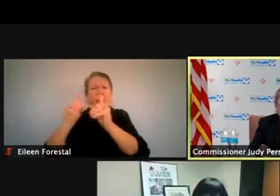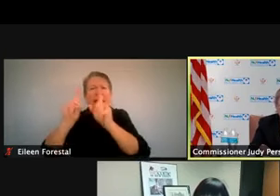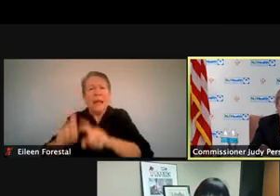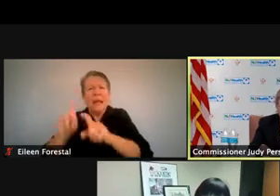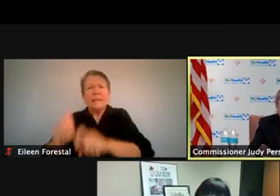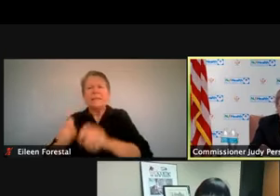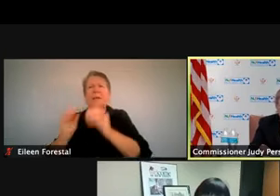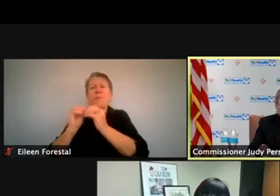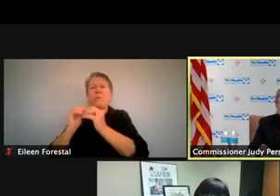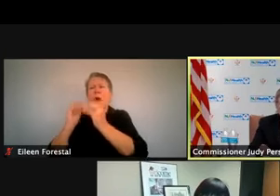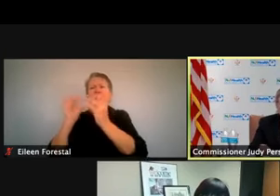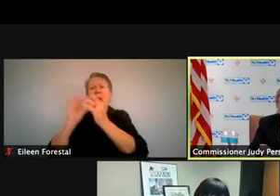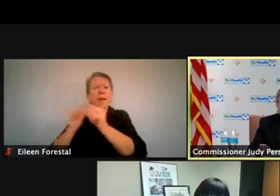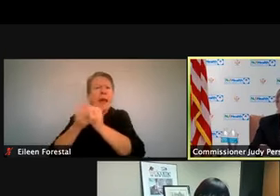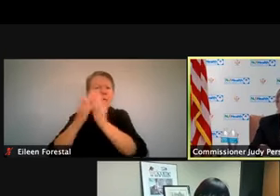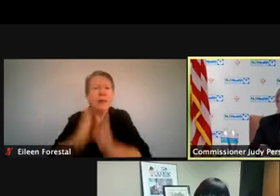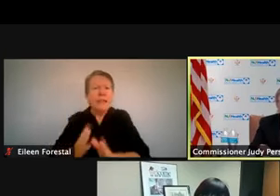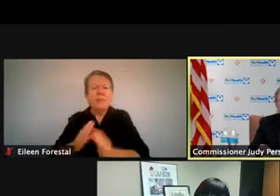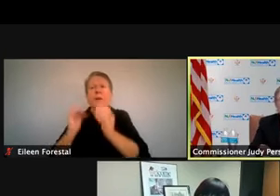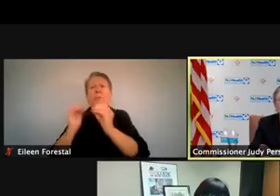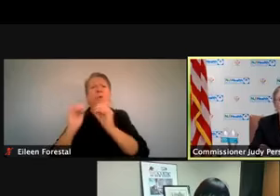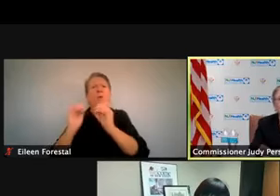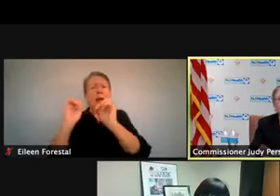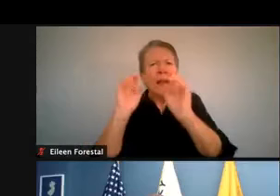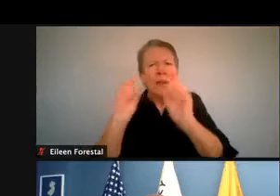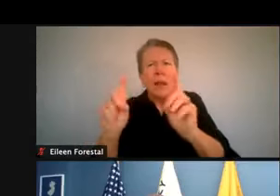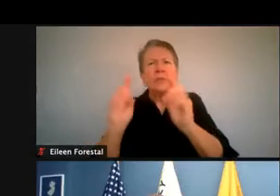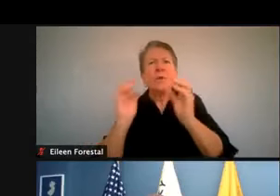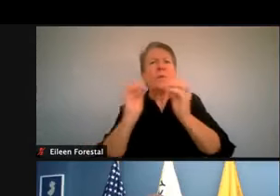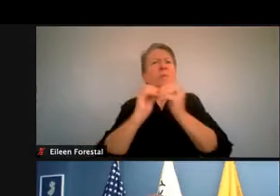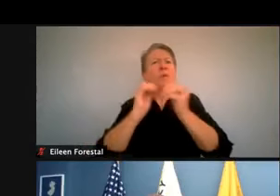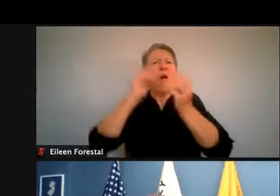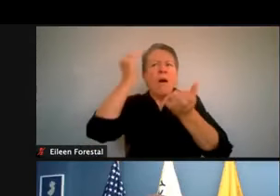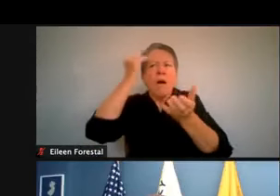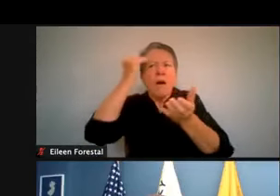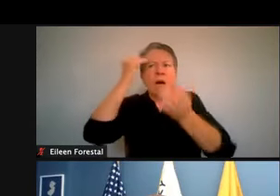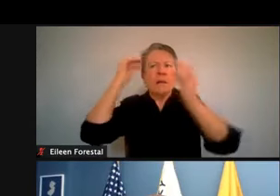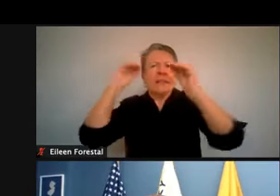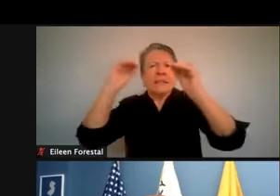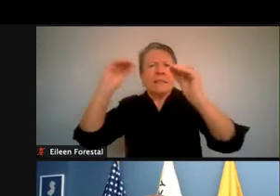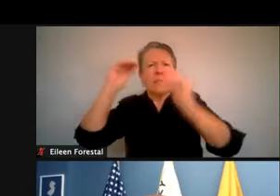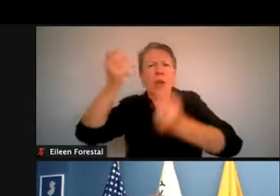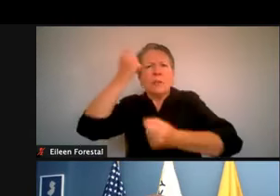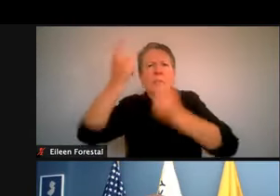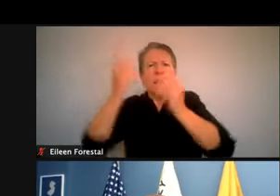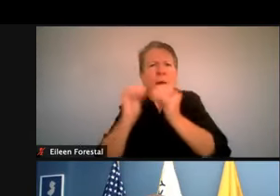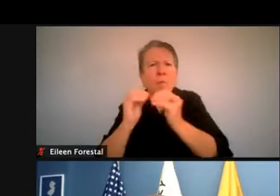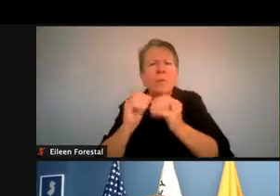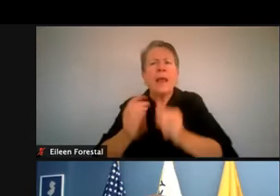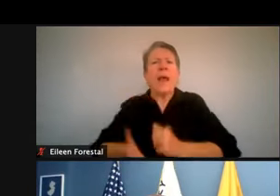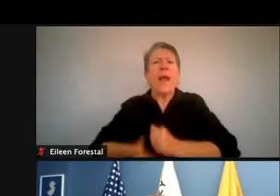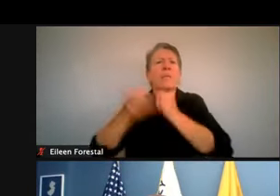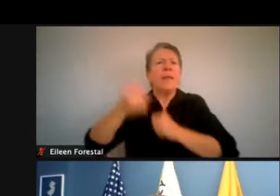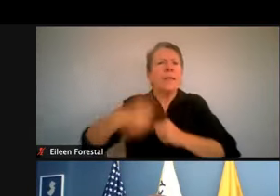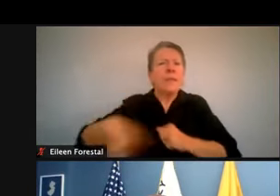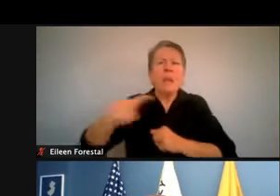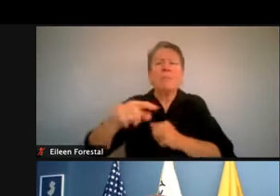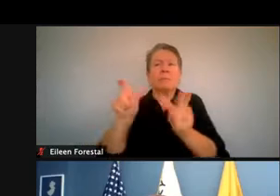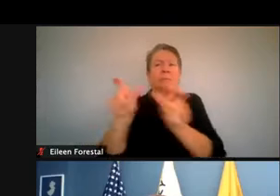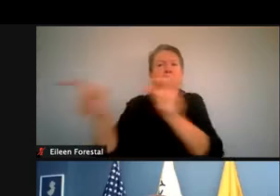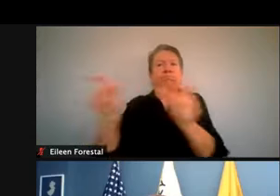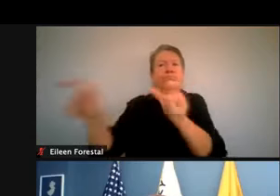education and awareness, and ensuring places are available to isolate and quarantine. Working together with the Ocean